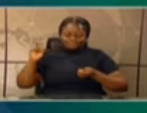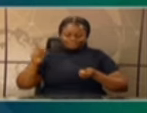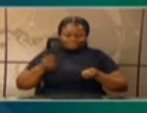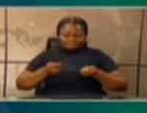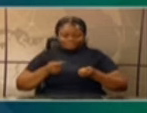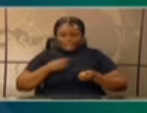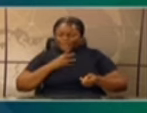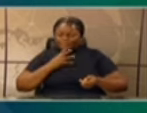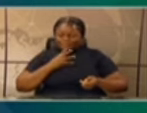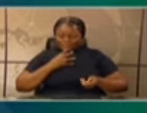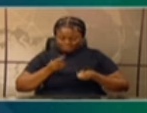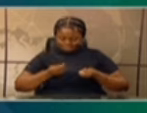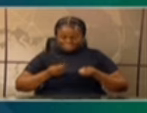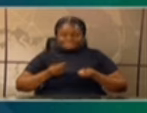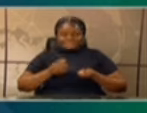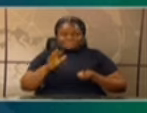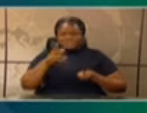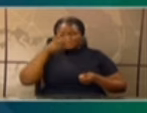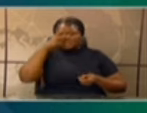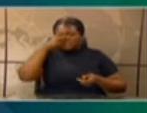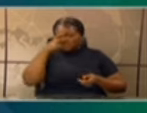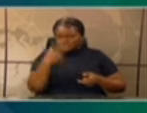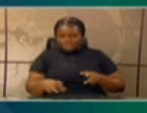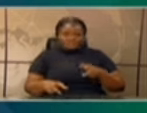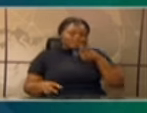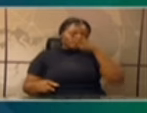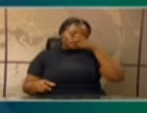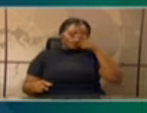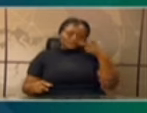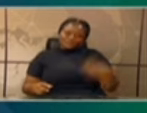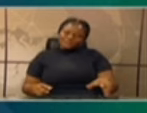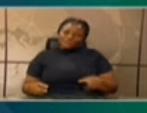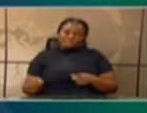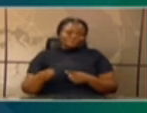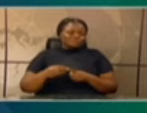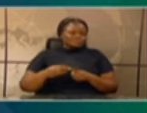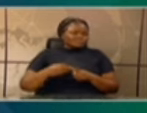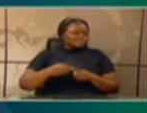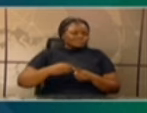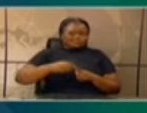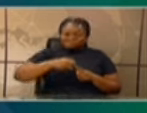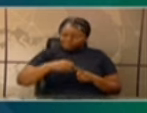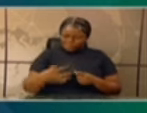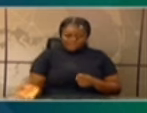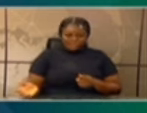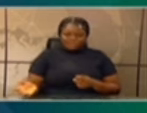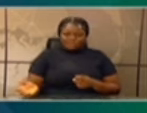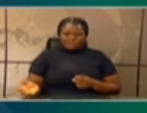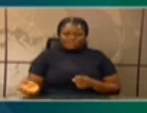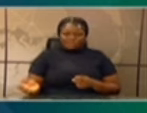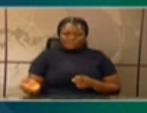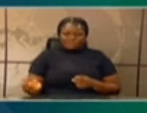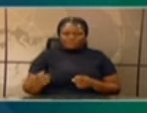Kronona Ekosu Omemu Hano. Let nobody deceive anybody. It's everywhere.